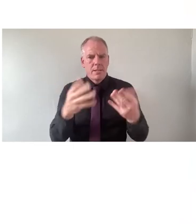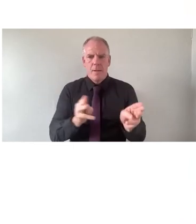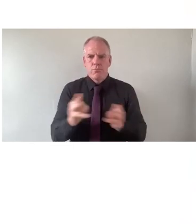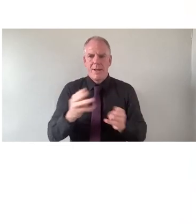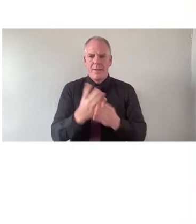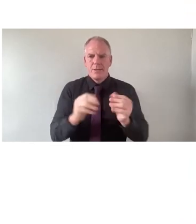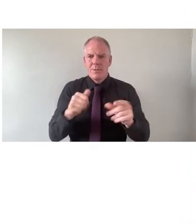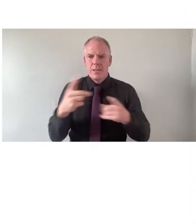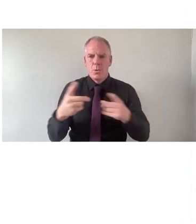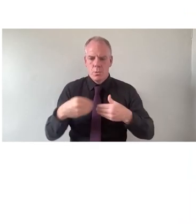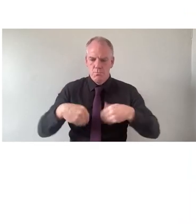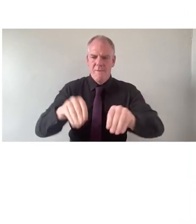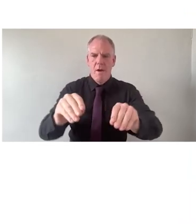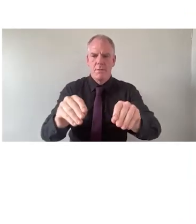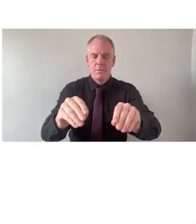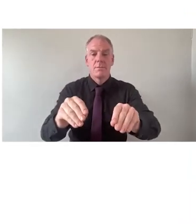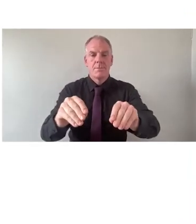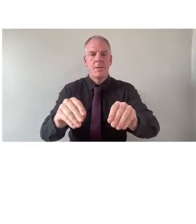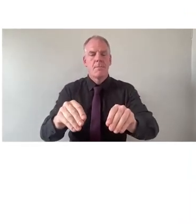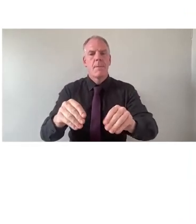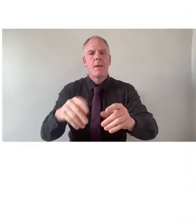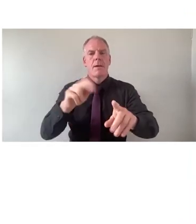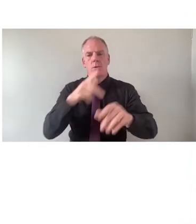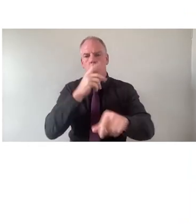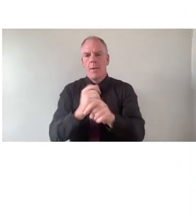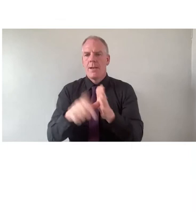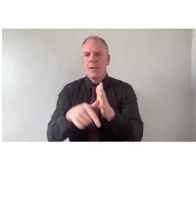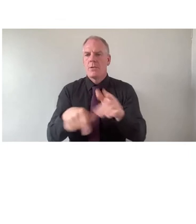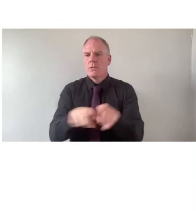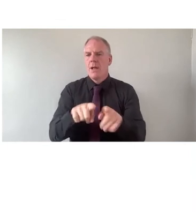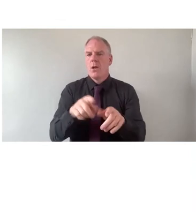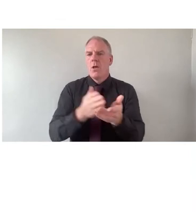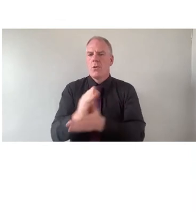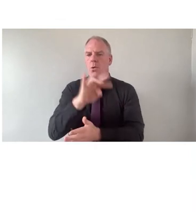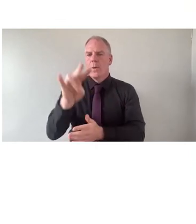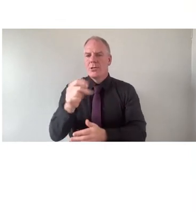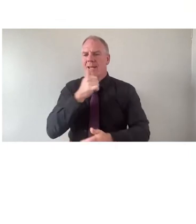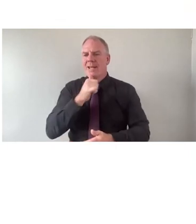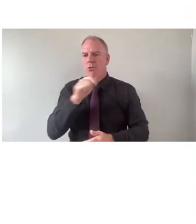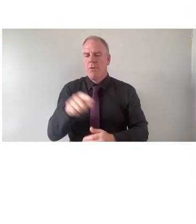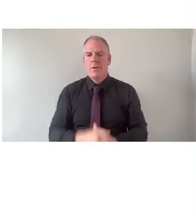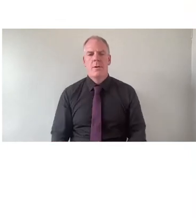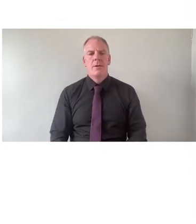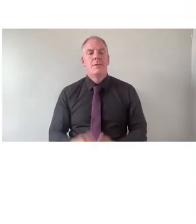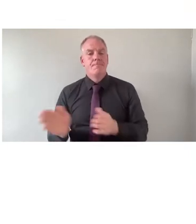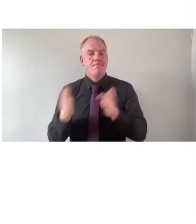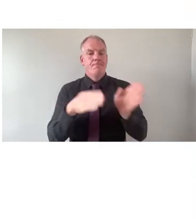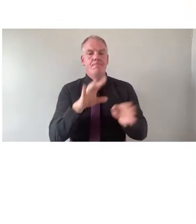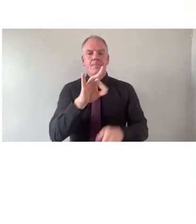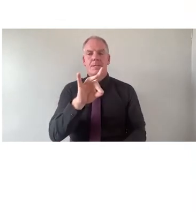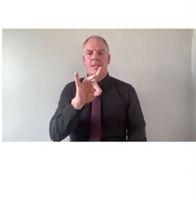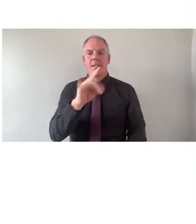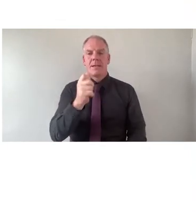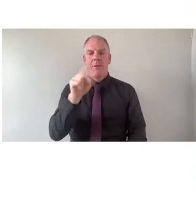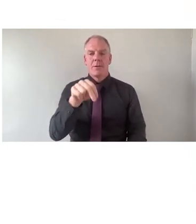forward there that maybe we might get a chance to come back to when we get to the question and answer session. Can I turn to Karen Maguire